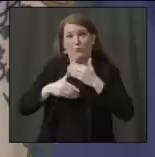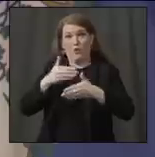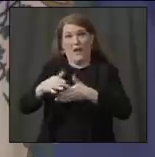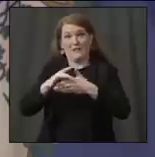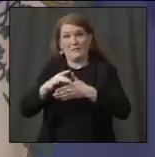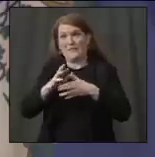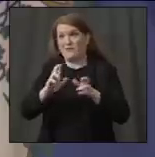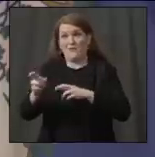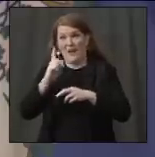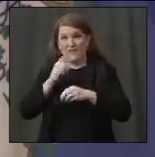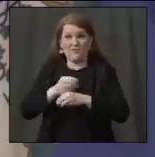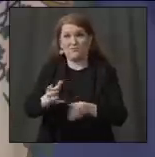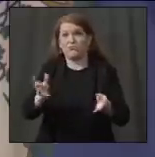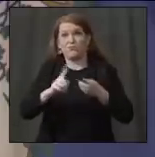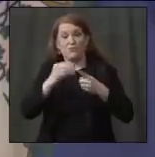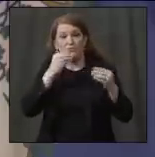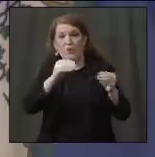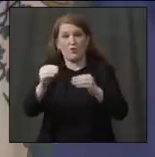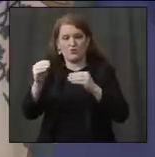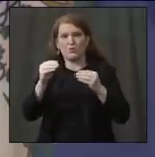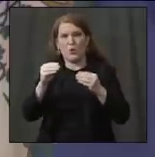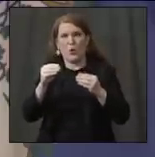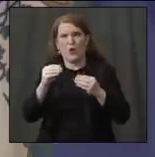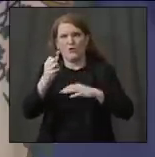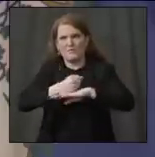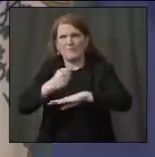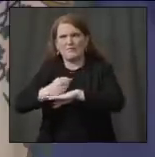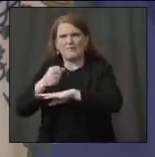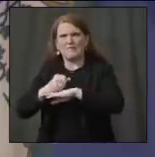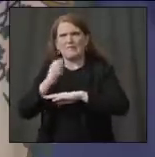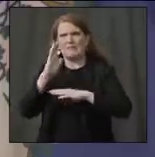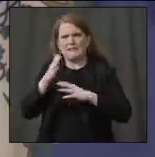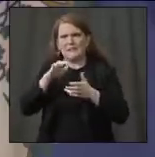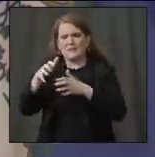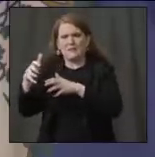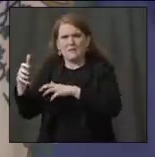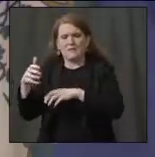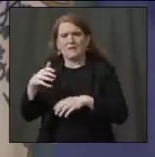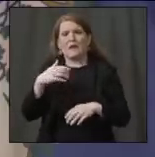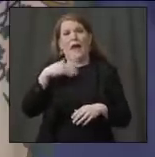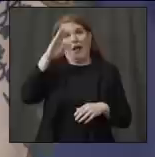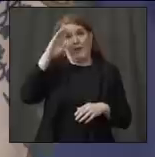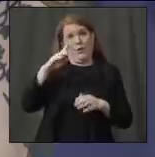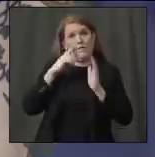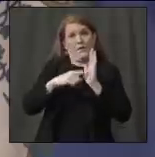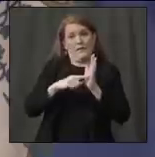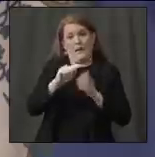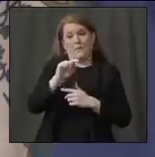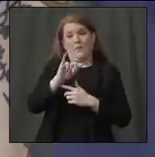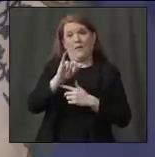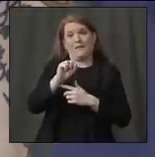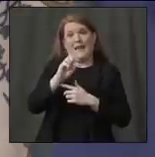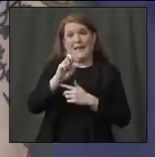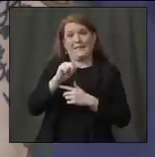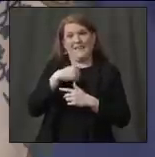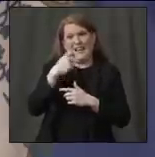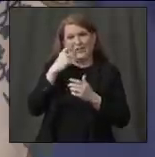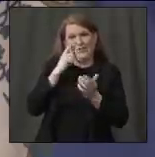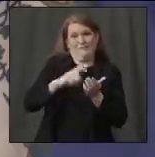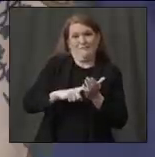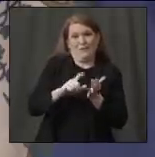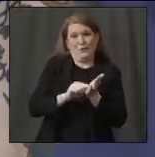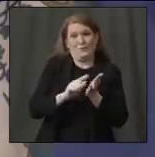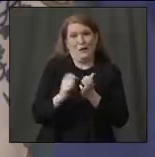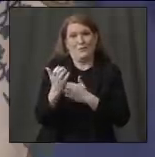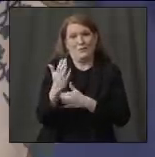big newspapers, saying, watch out, we could have some interruptions in our food supply. So with that in mind,